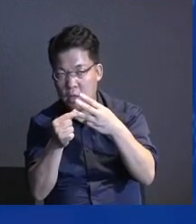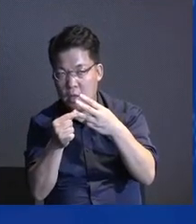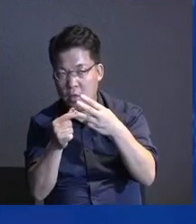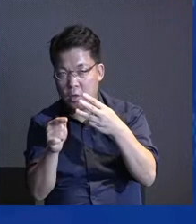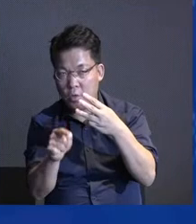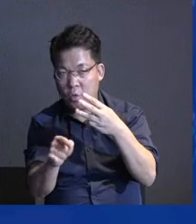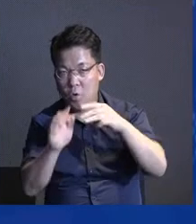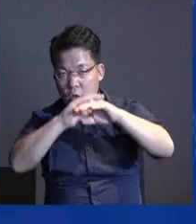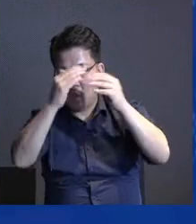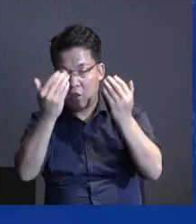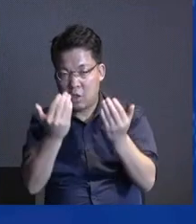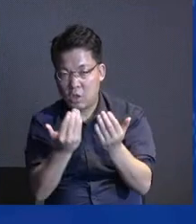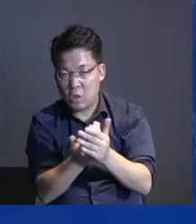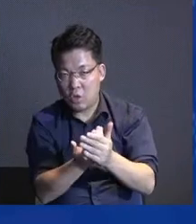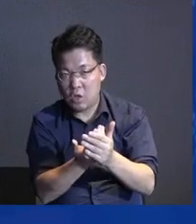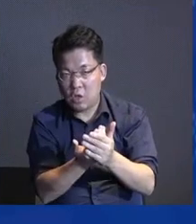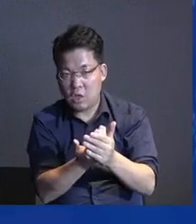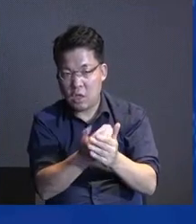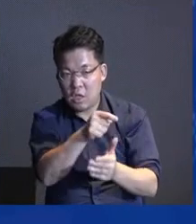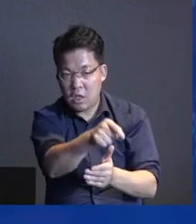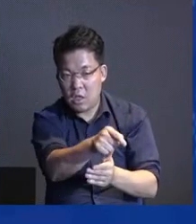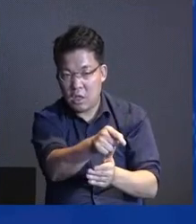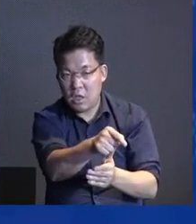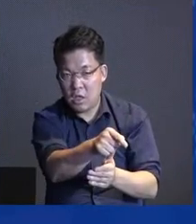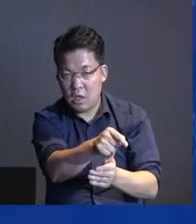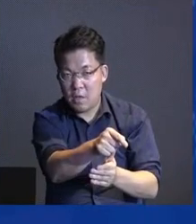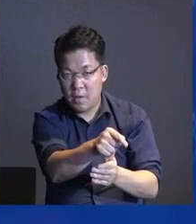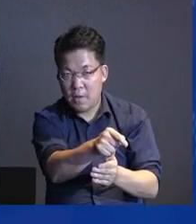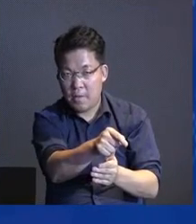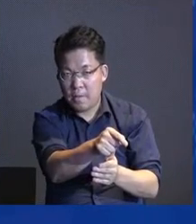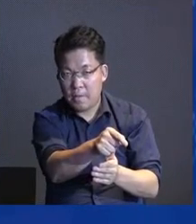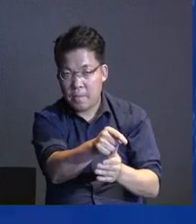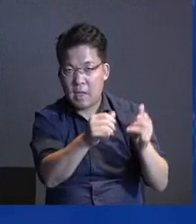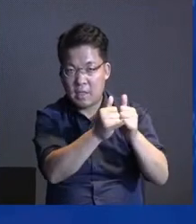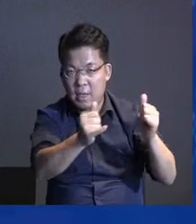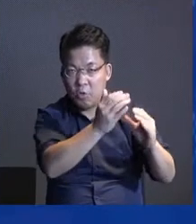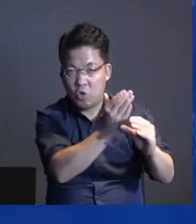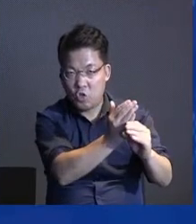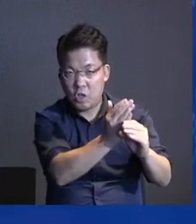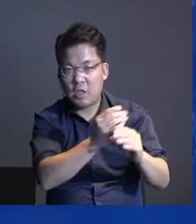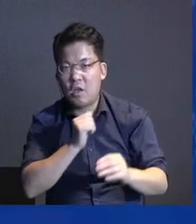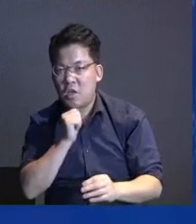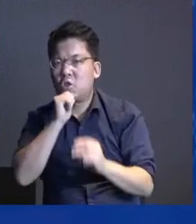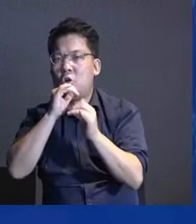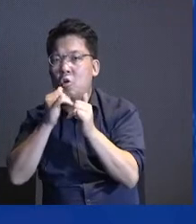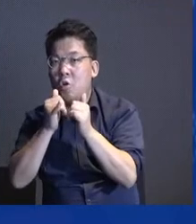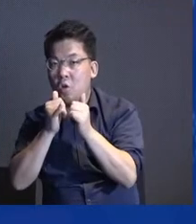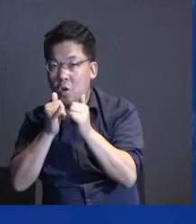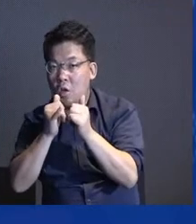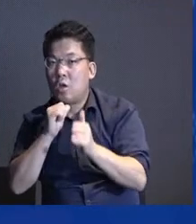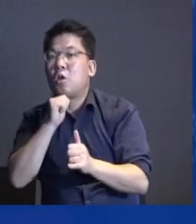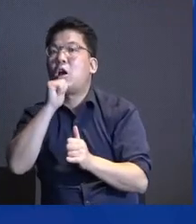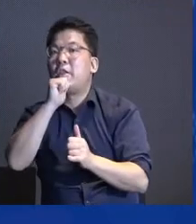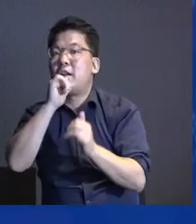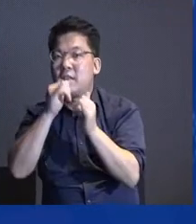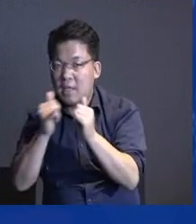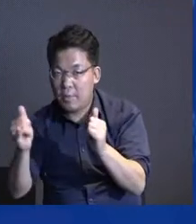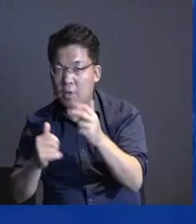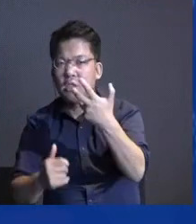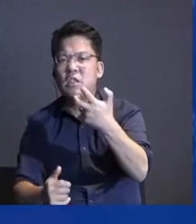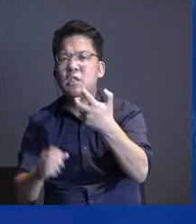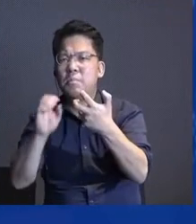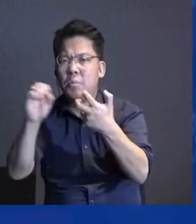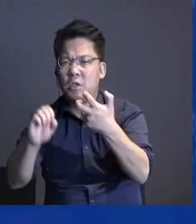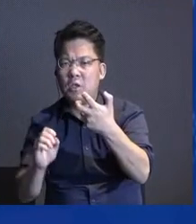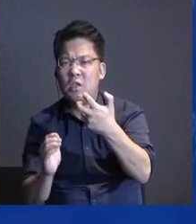70%. It requires members to understand and agree to the spirit of a separate group